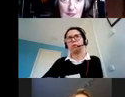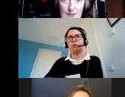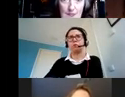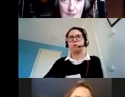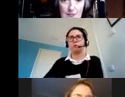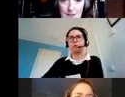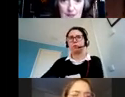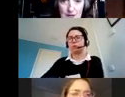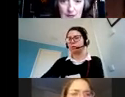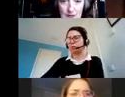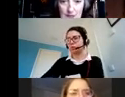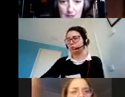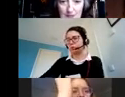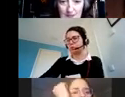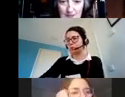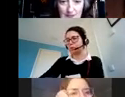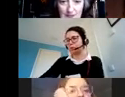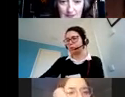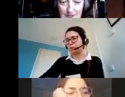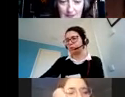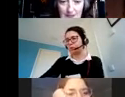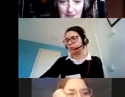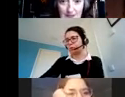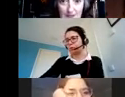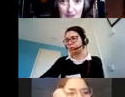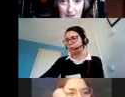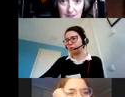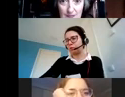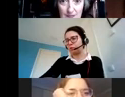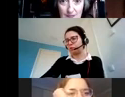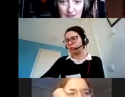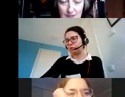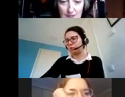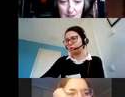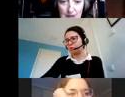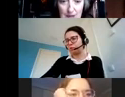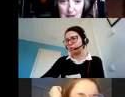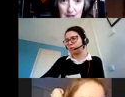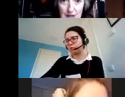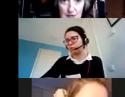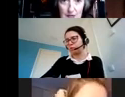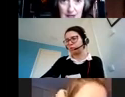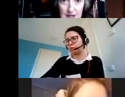We already said of the scanty process as far as national human rights institution in Italy.